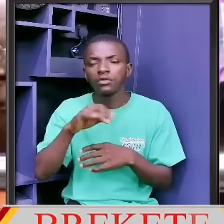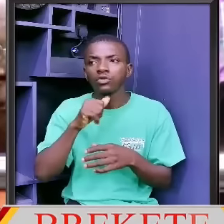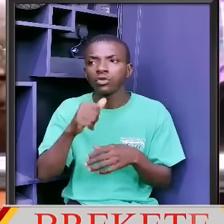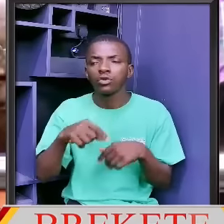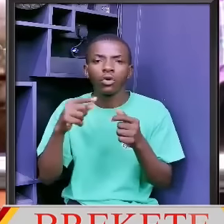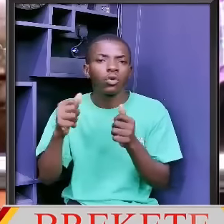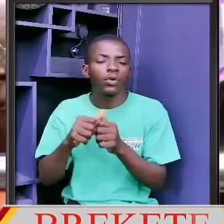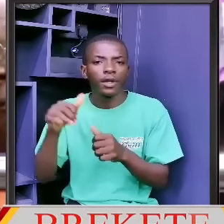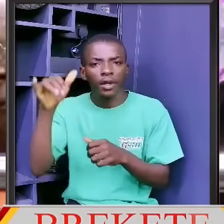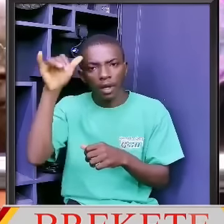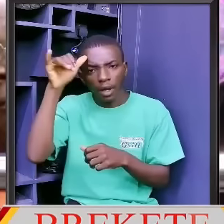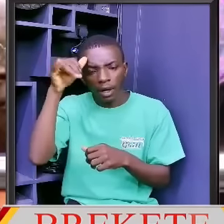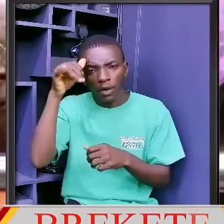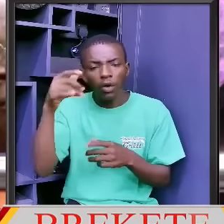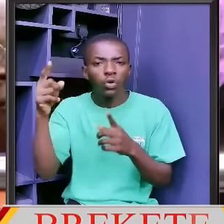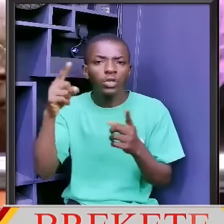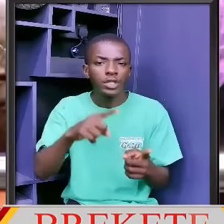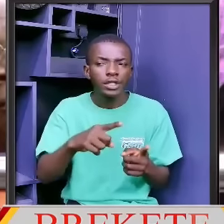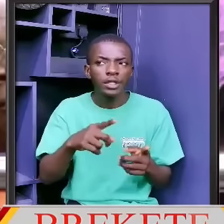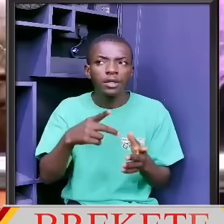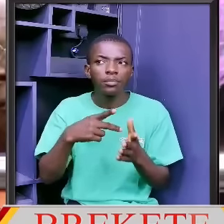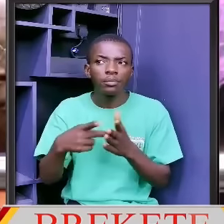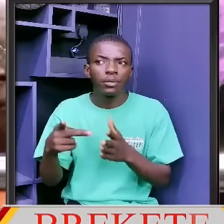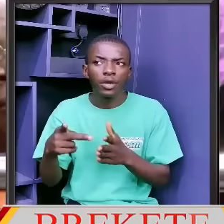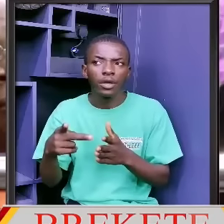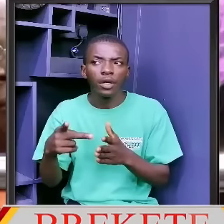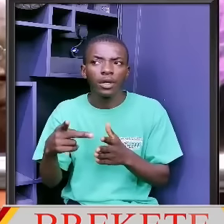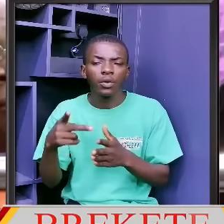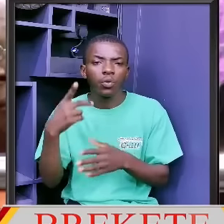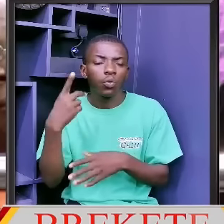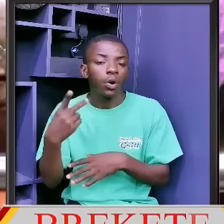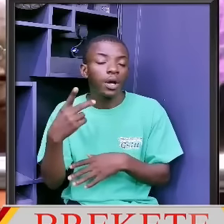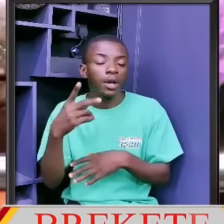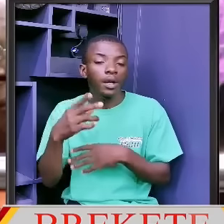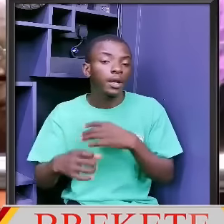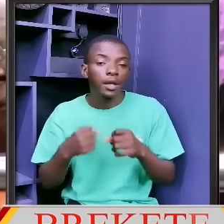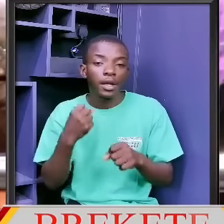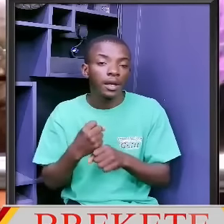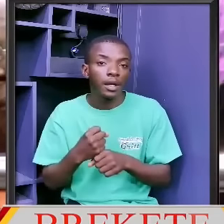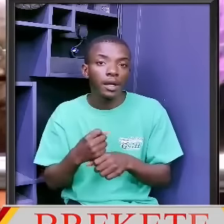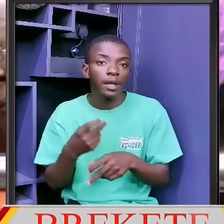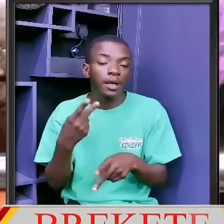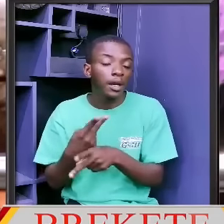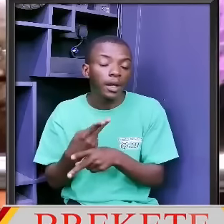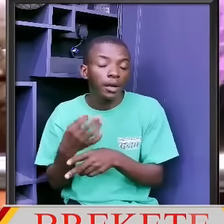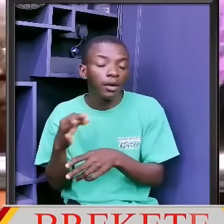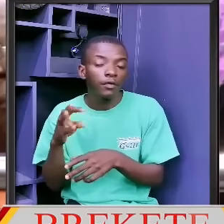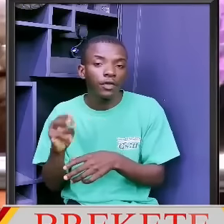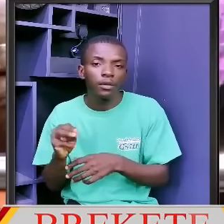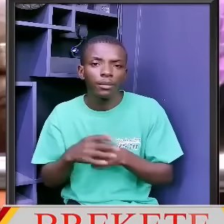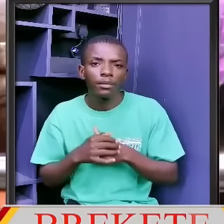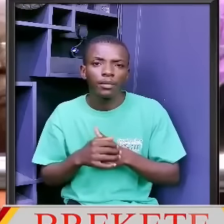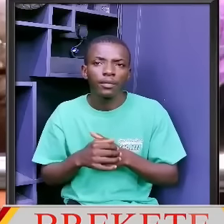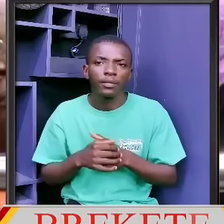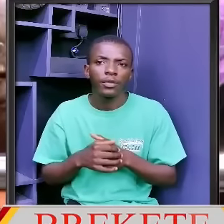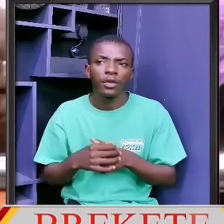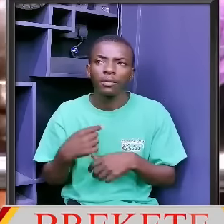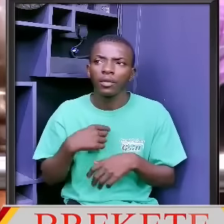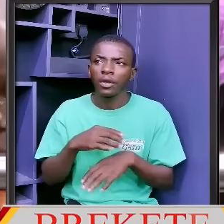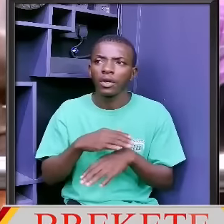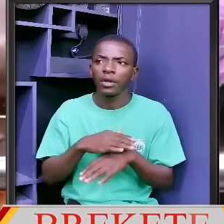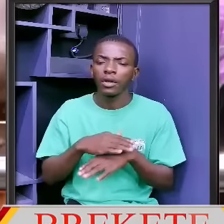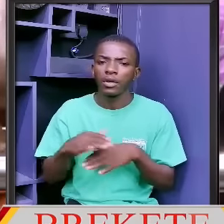with the cow until I pay for 1 year taking care of them. I say, Kai, me, I